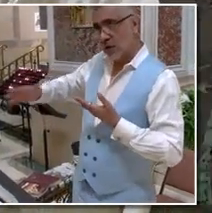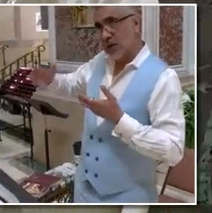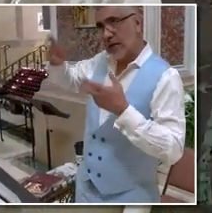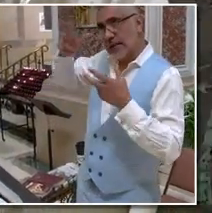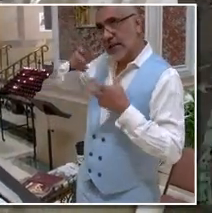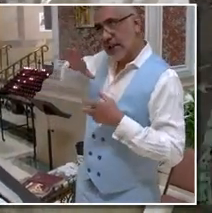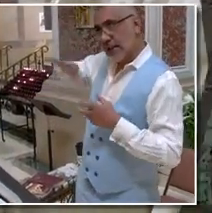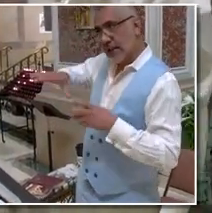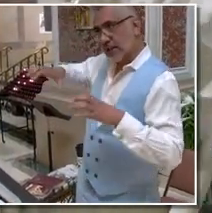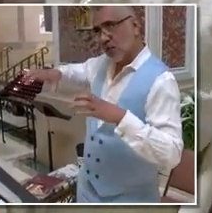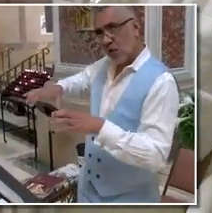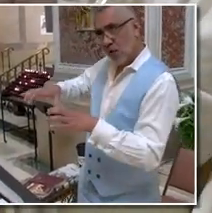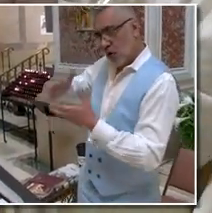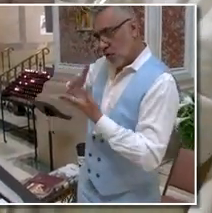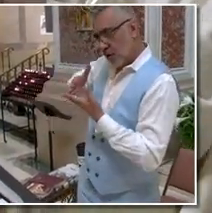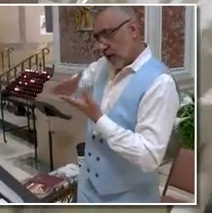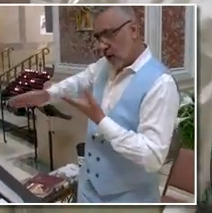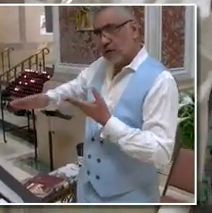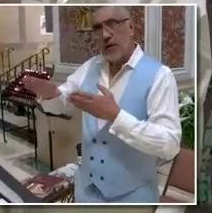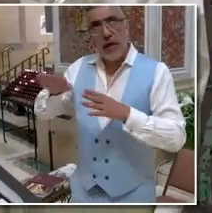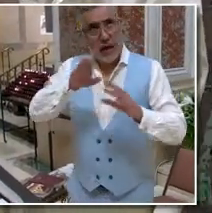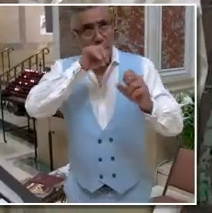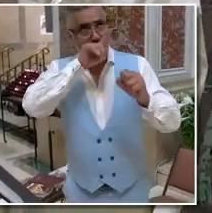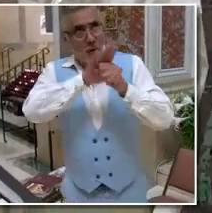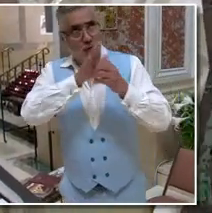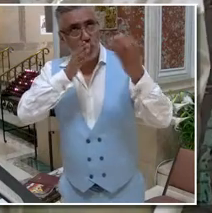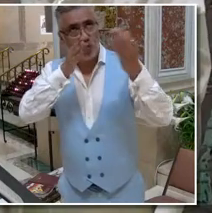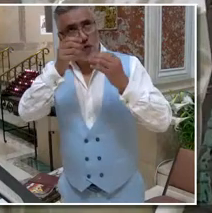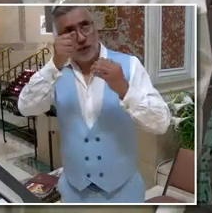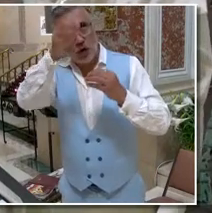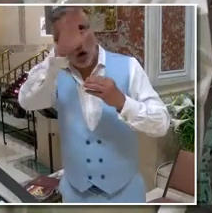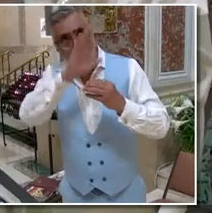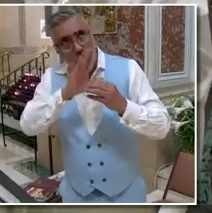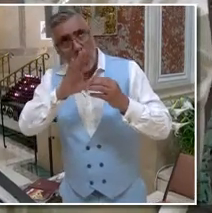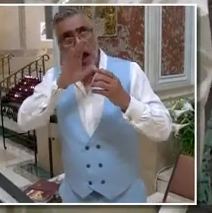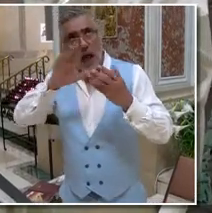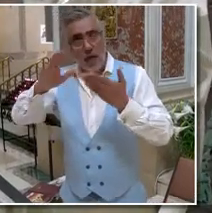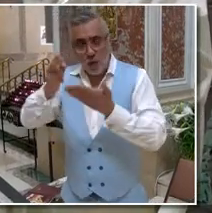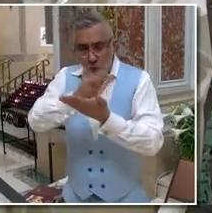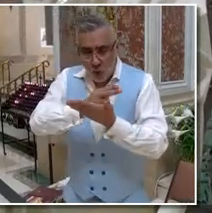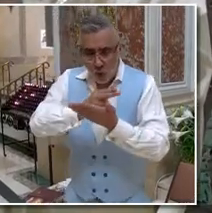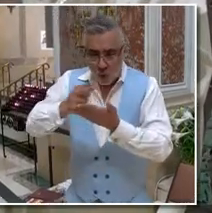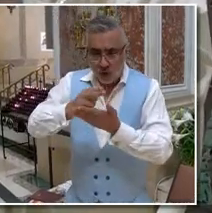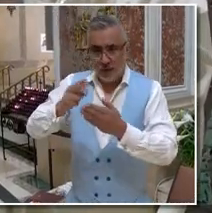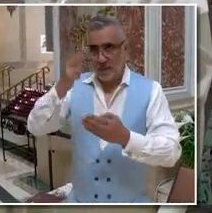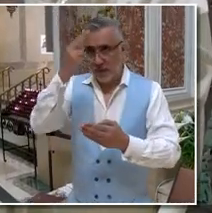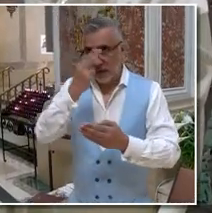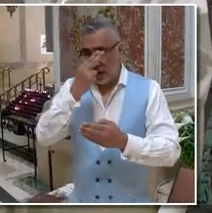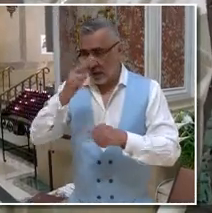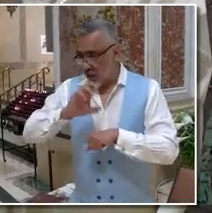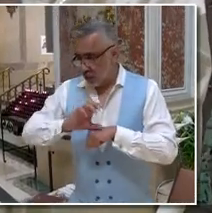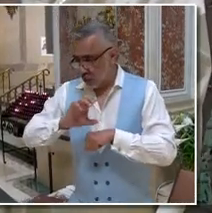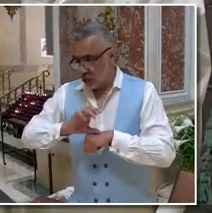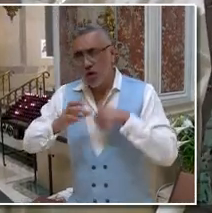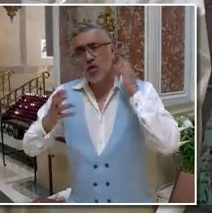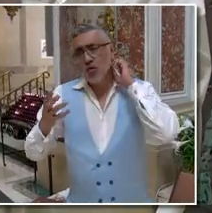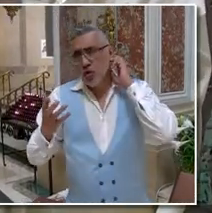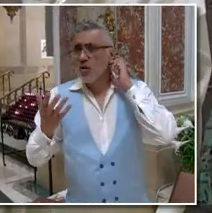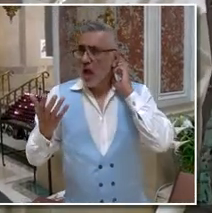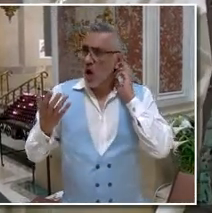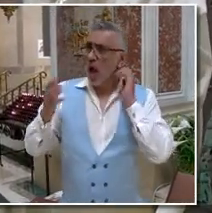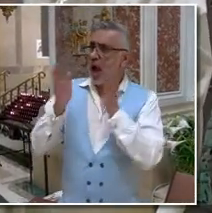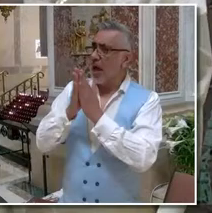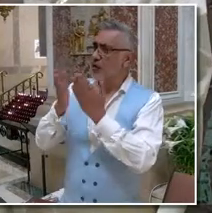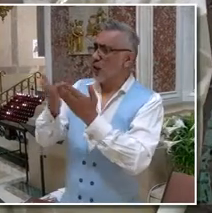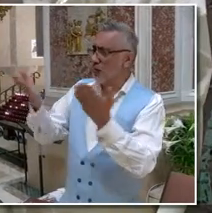his works and promised to serve God in the Holy Catholic Church. And so I now ask all